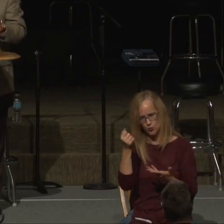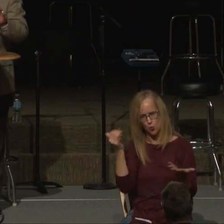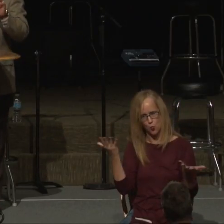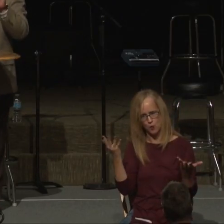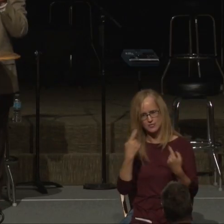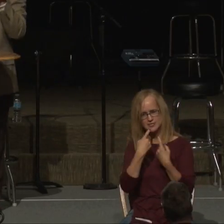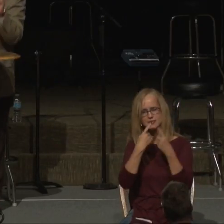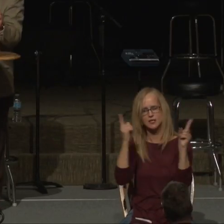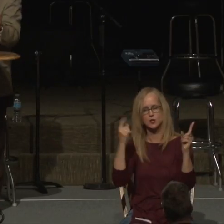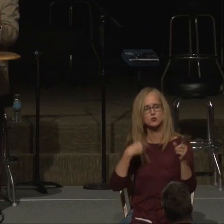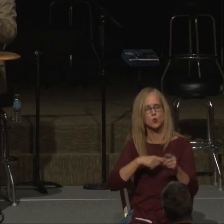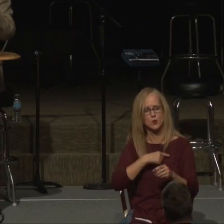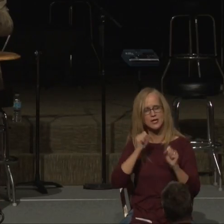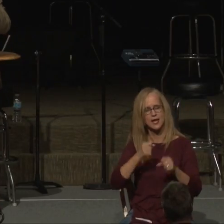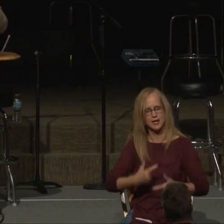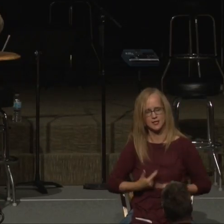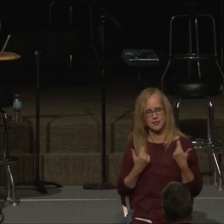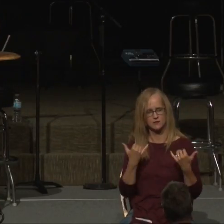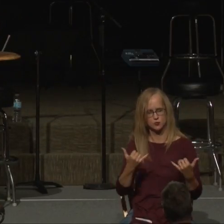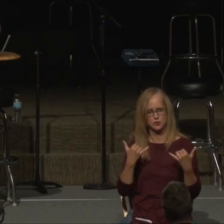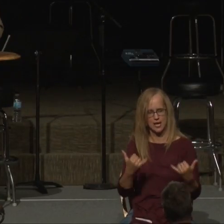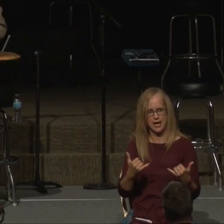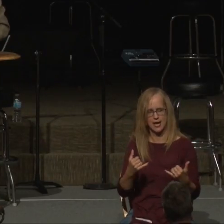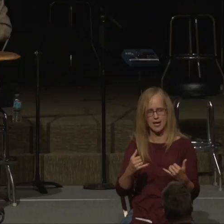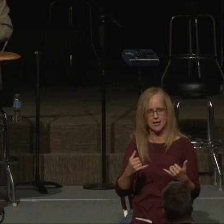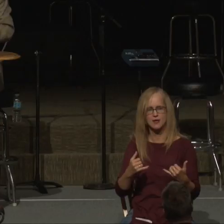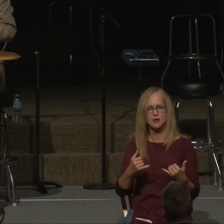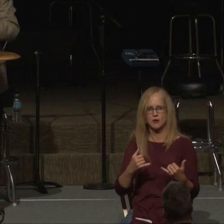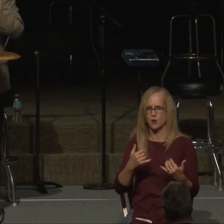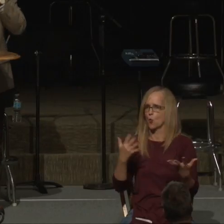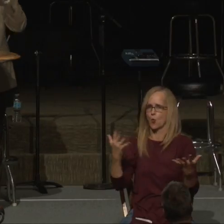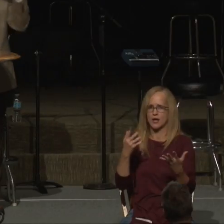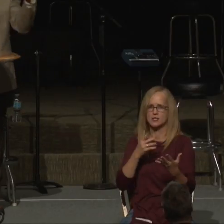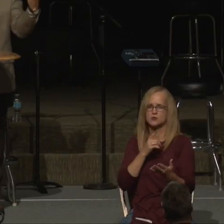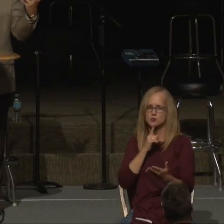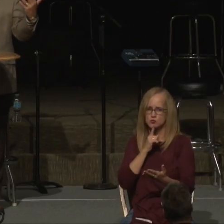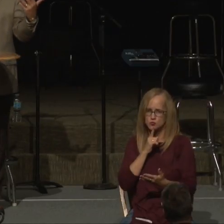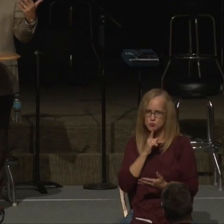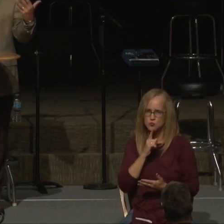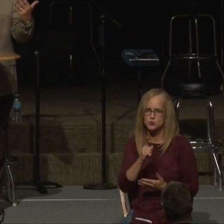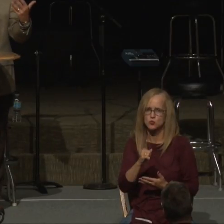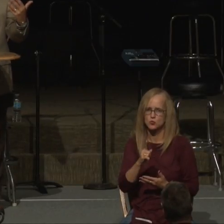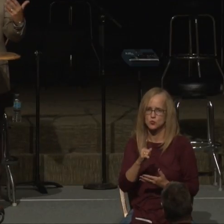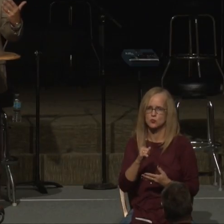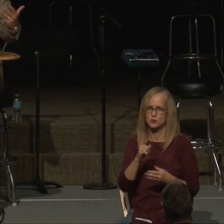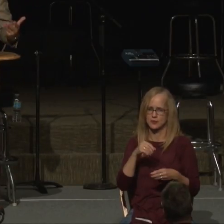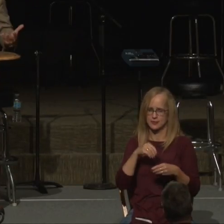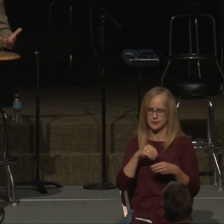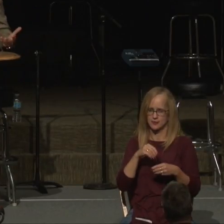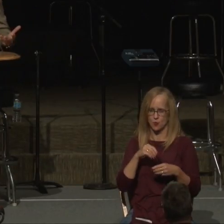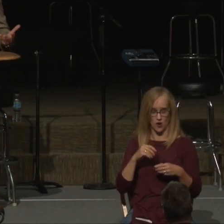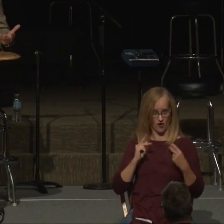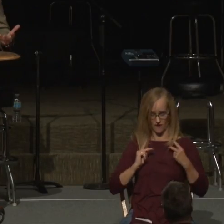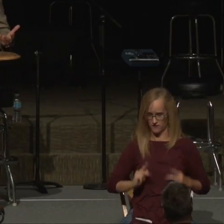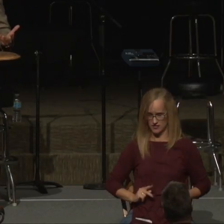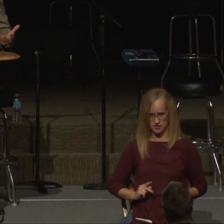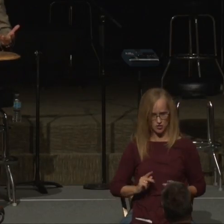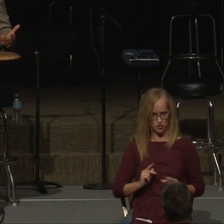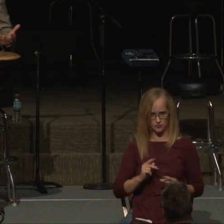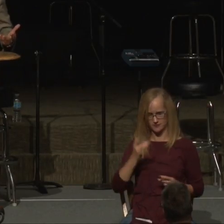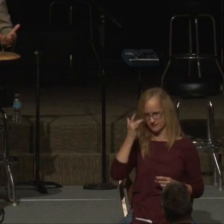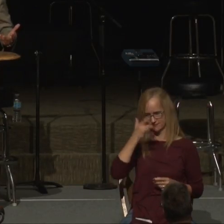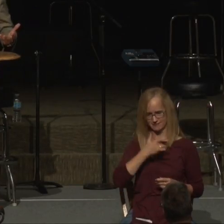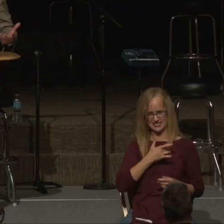declared so that we can live today in light of what is true in the realms where our physical senses cannot operate.